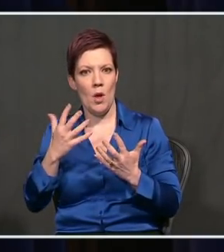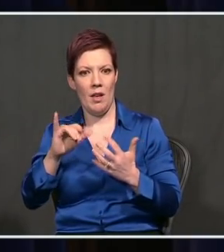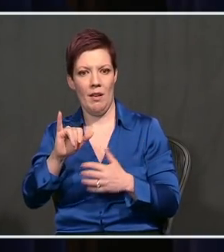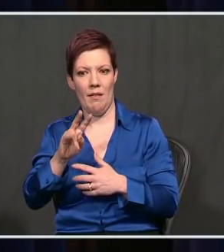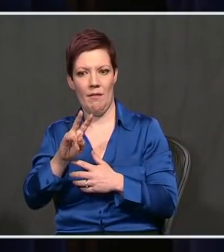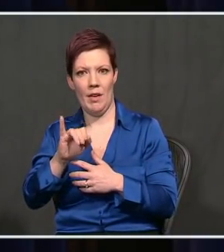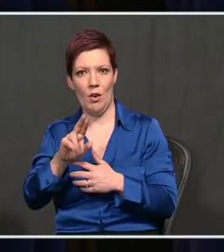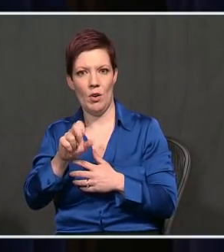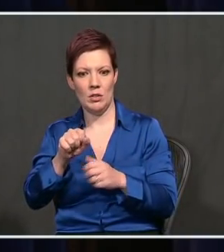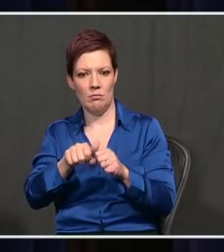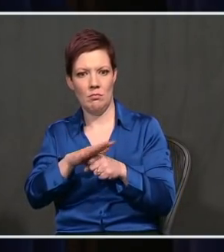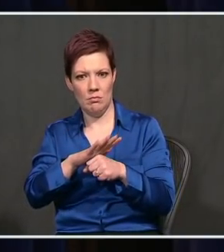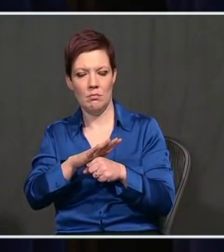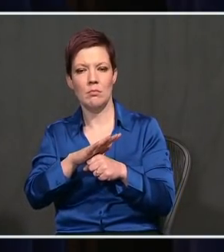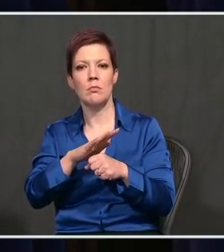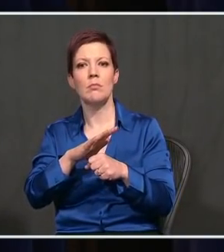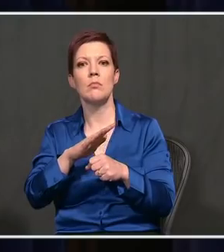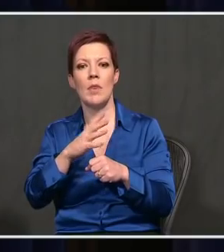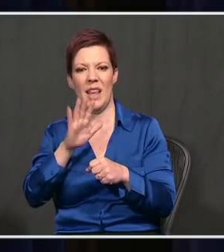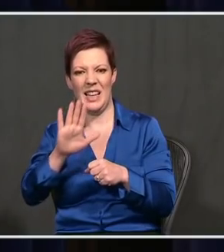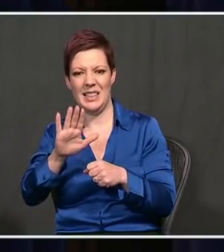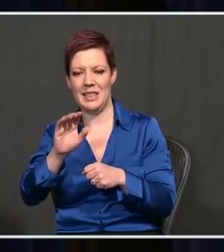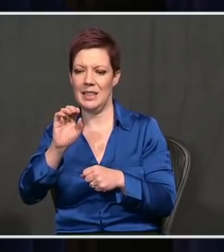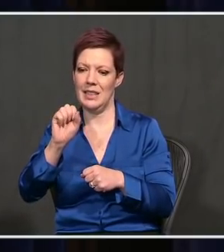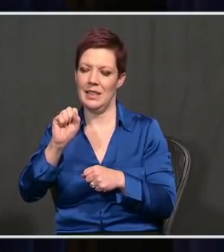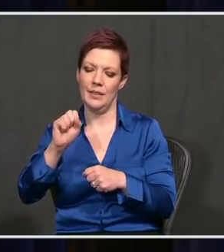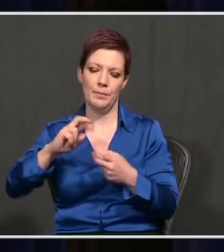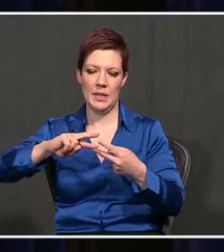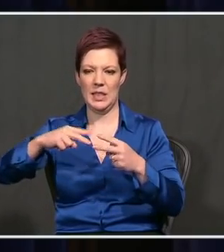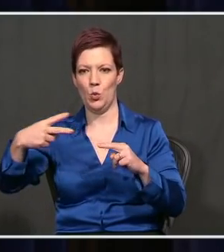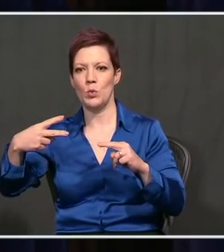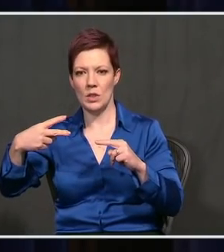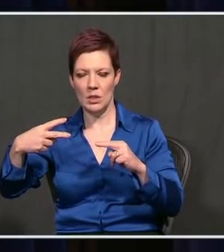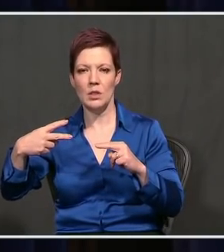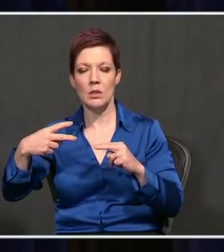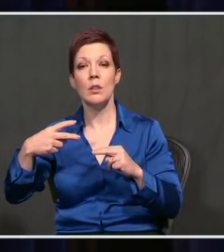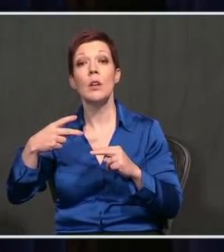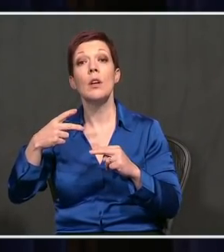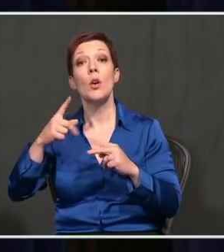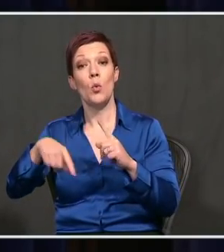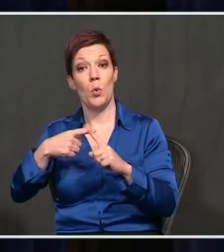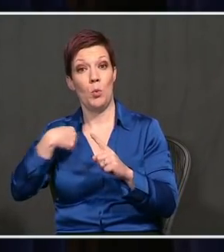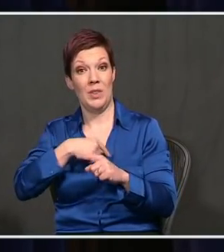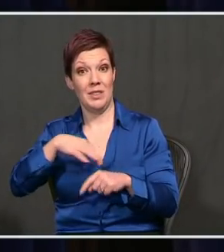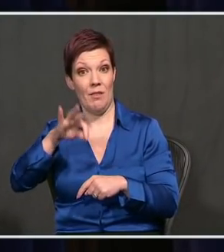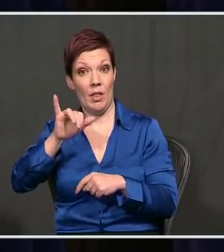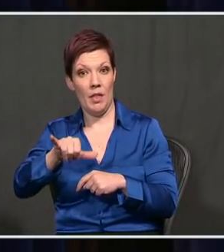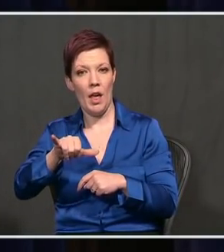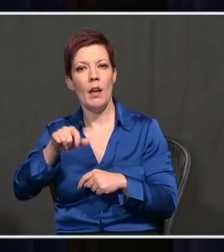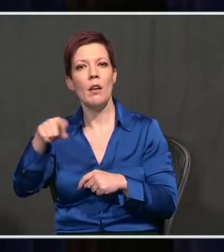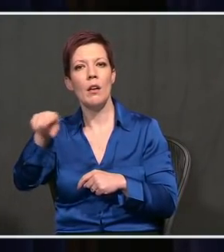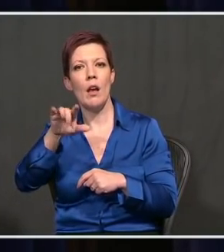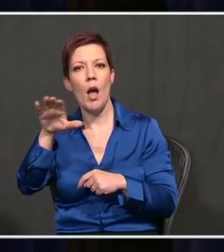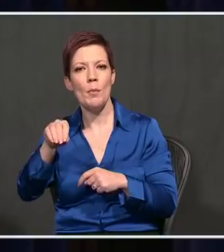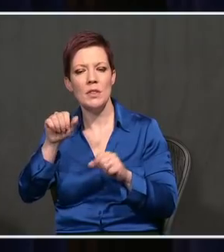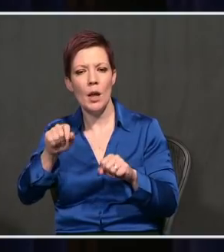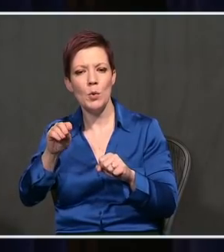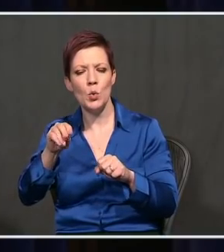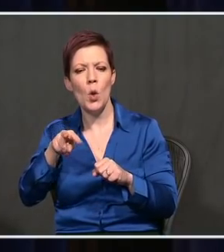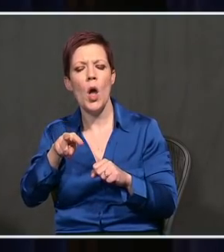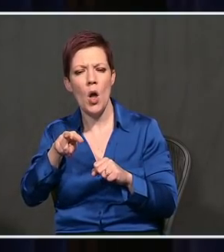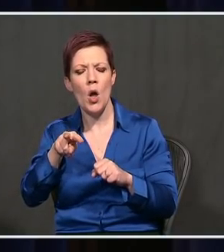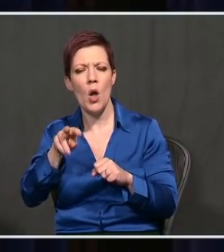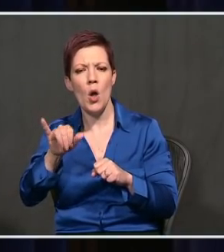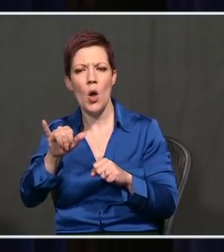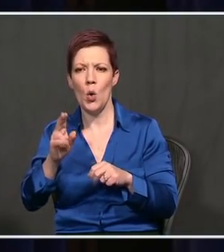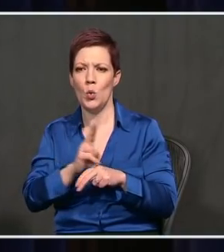causes COVID-19 is and its sequence, companies were able to take that sequence, plug it in the cassette player of